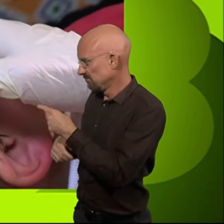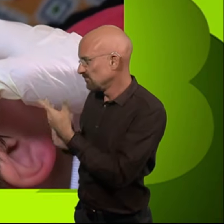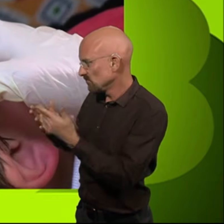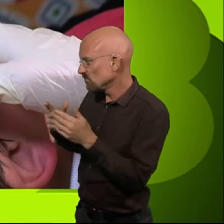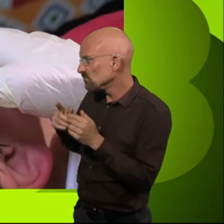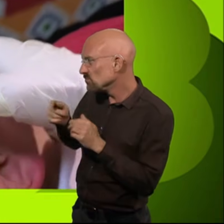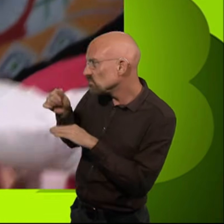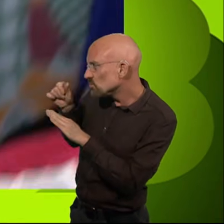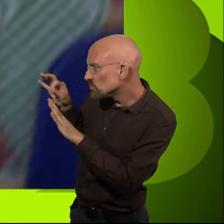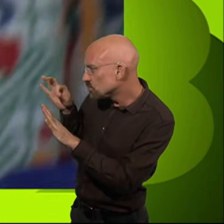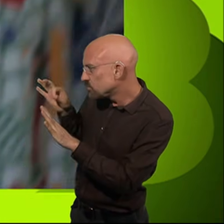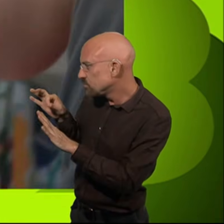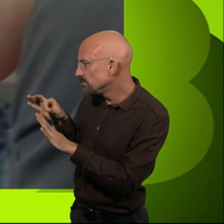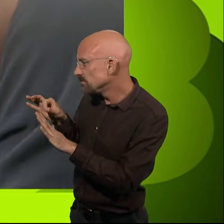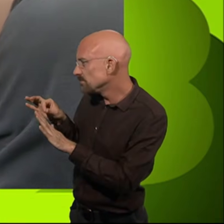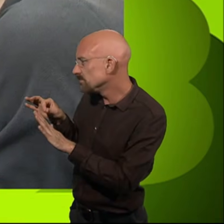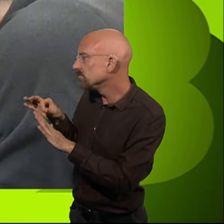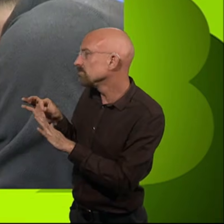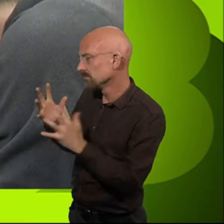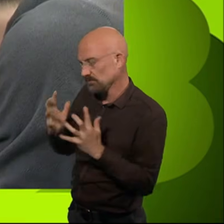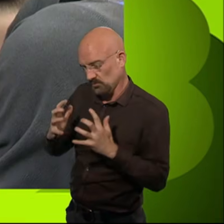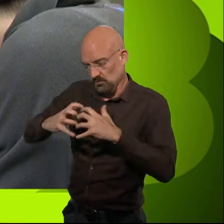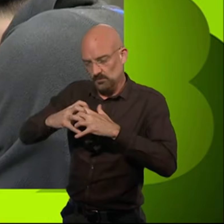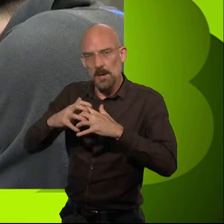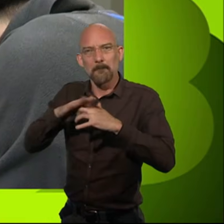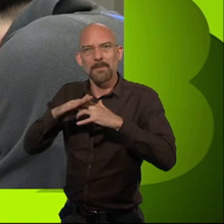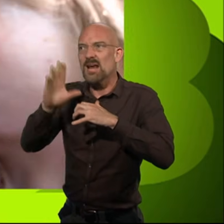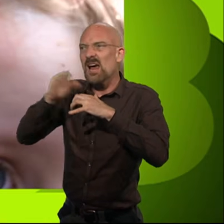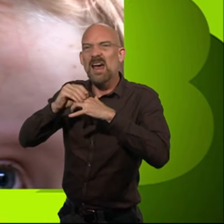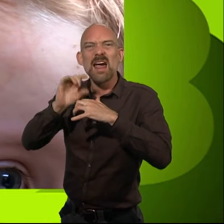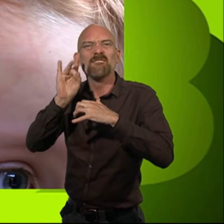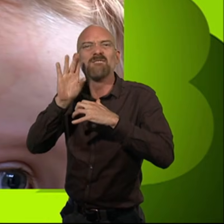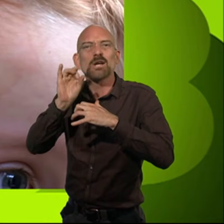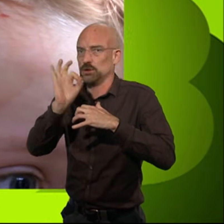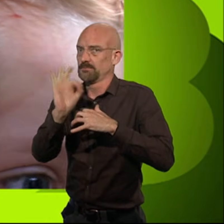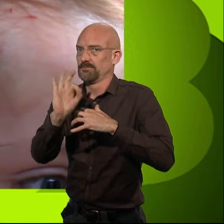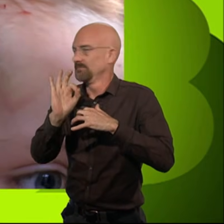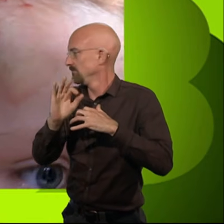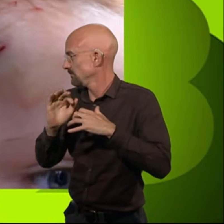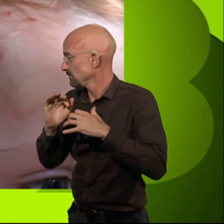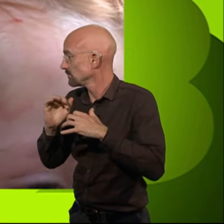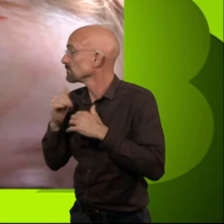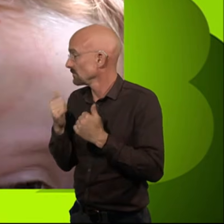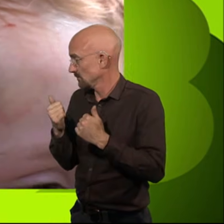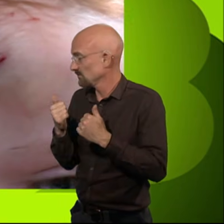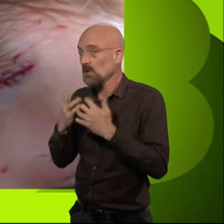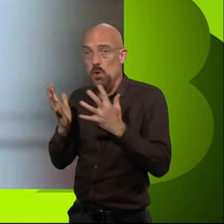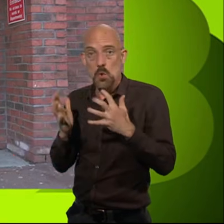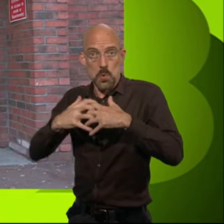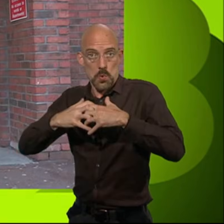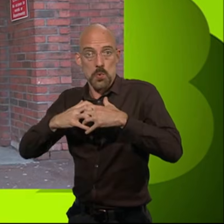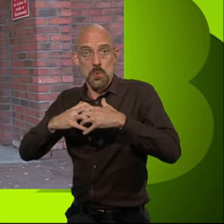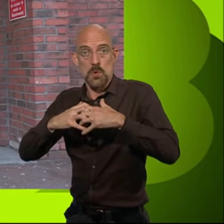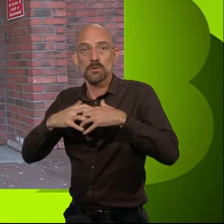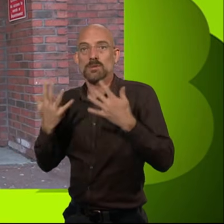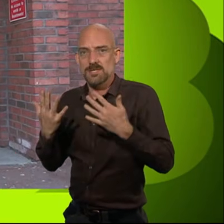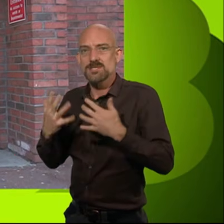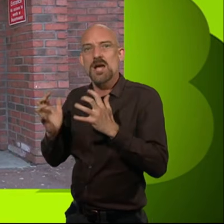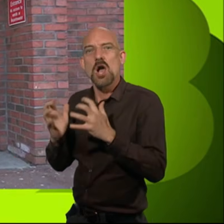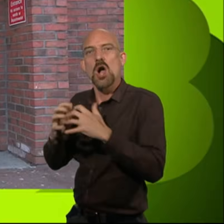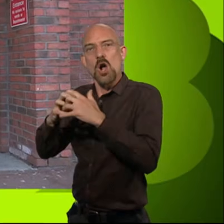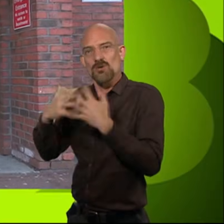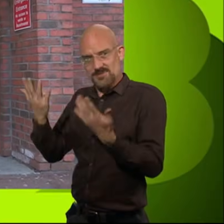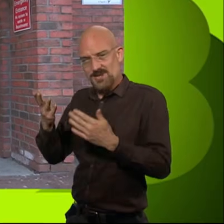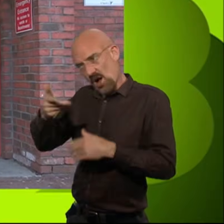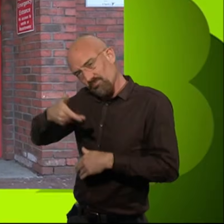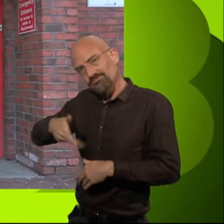to help it heal and stop infection. It's going together pretty well, hasn't it? Now he's stitched up, it's time for Tig to head